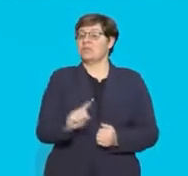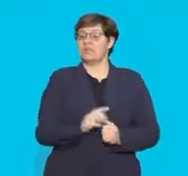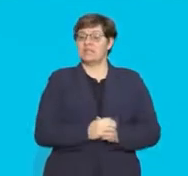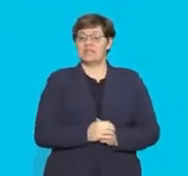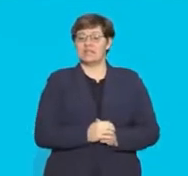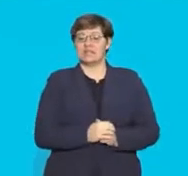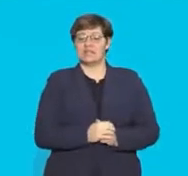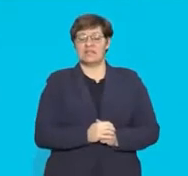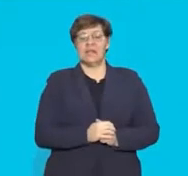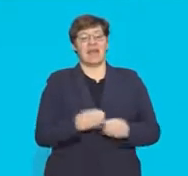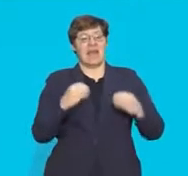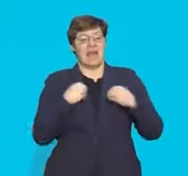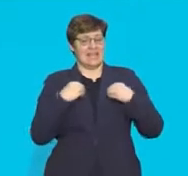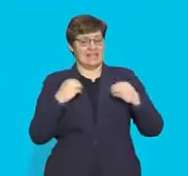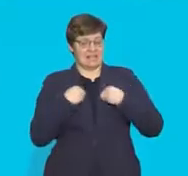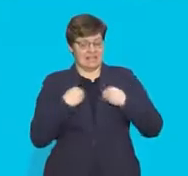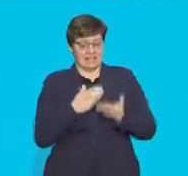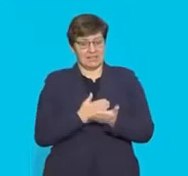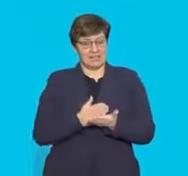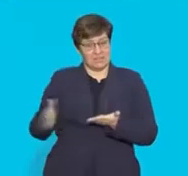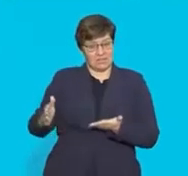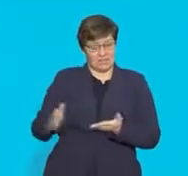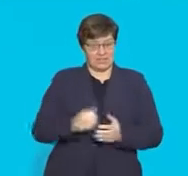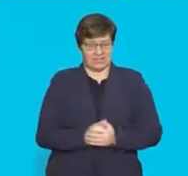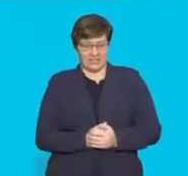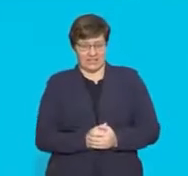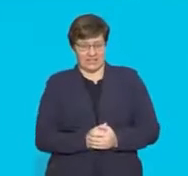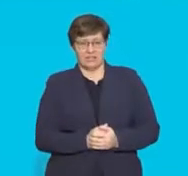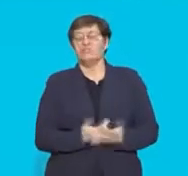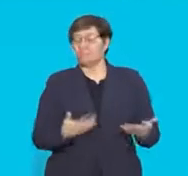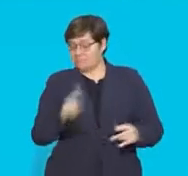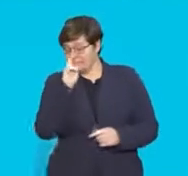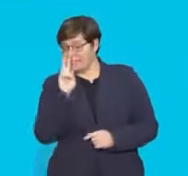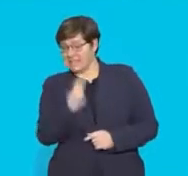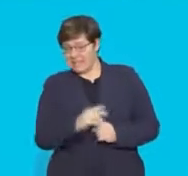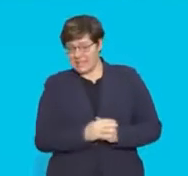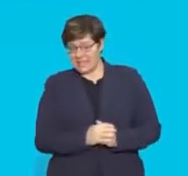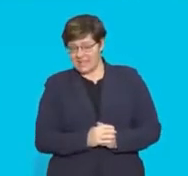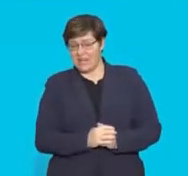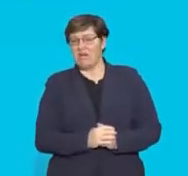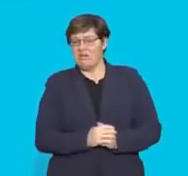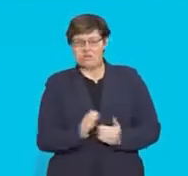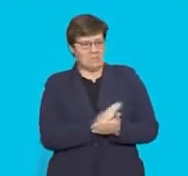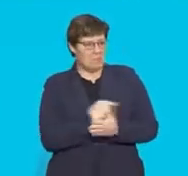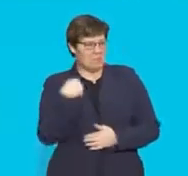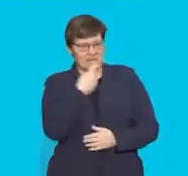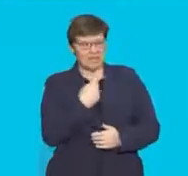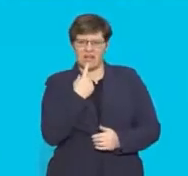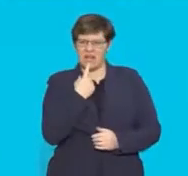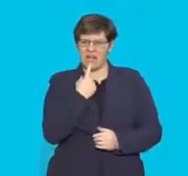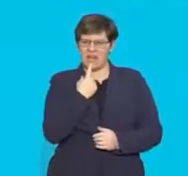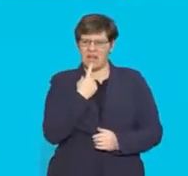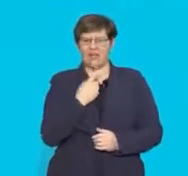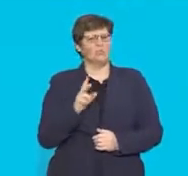is asset disposal. Yes, I can already see the reaction on some of your faces to saying,